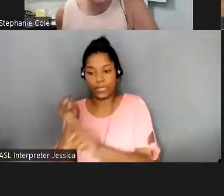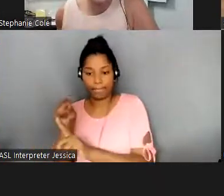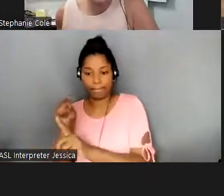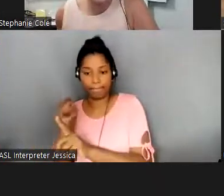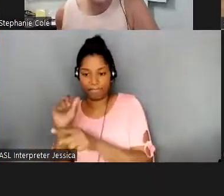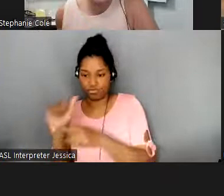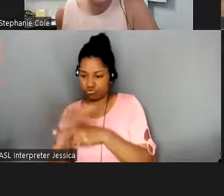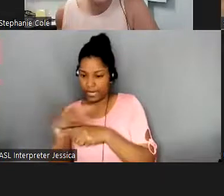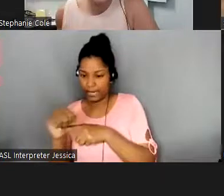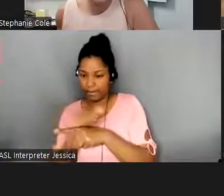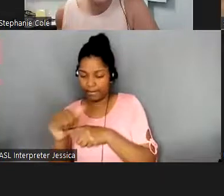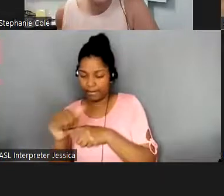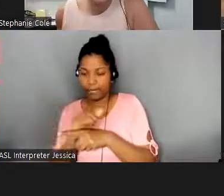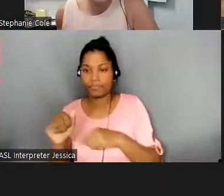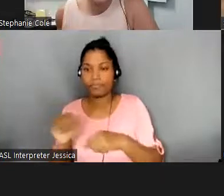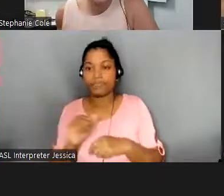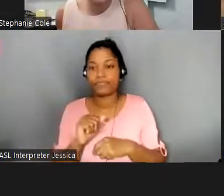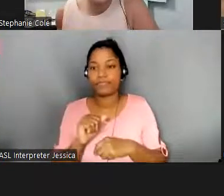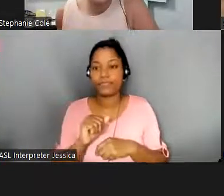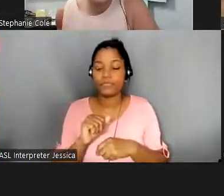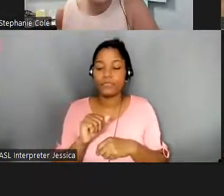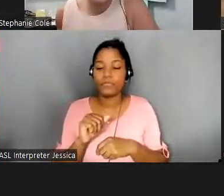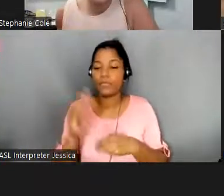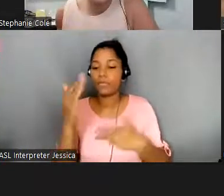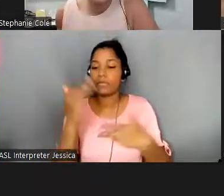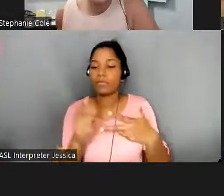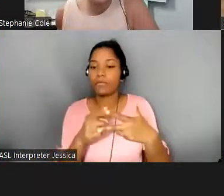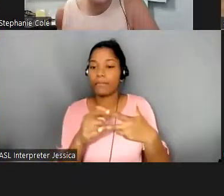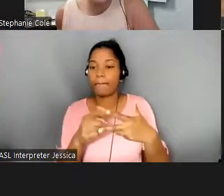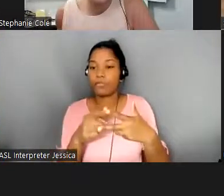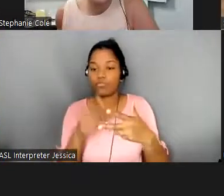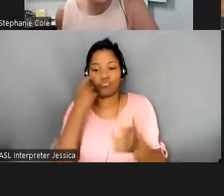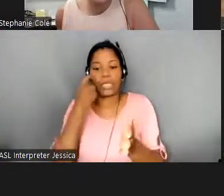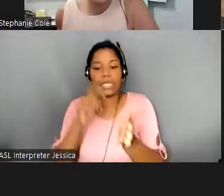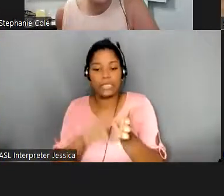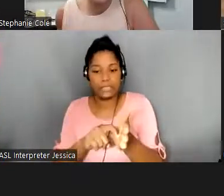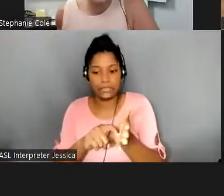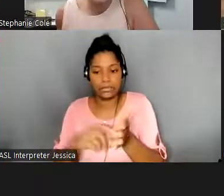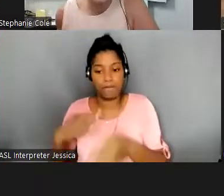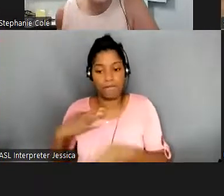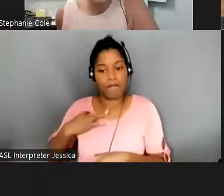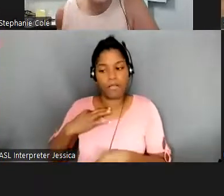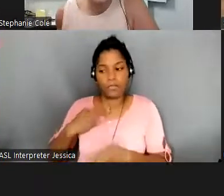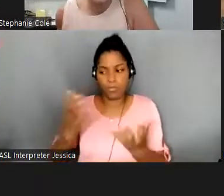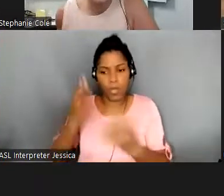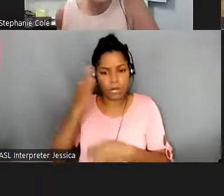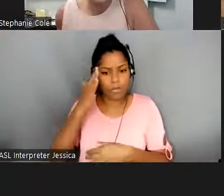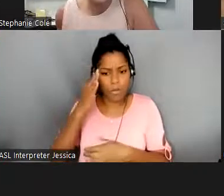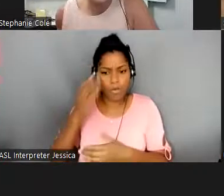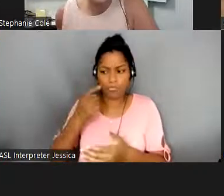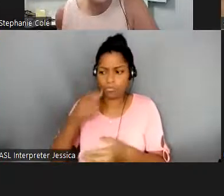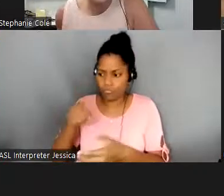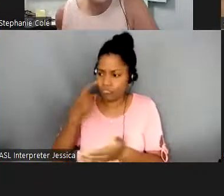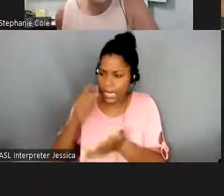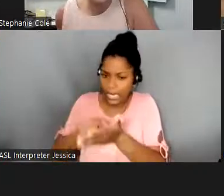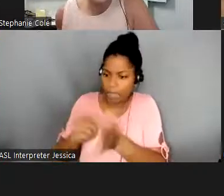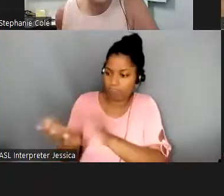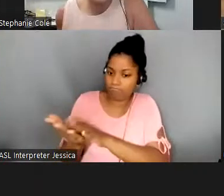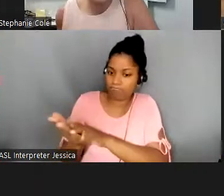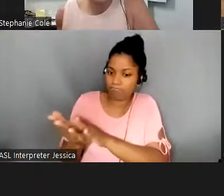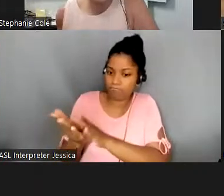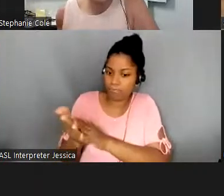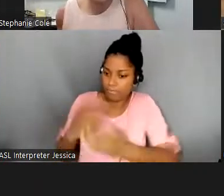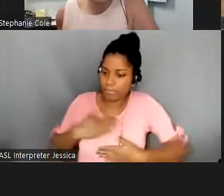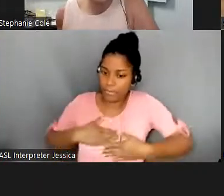training. And building on that is the recognition. The volunteers want to know that they are welcomed and appreciated.